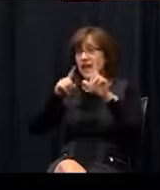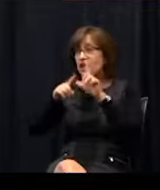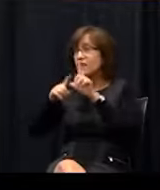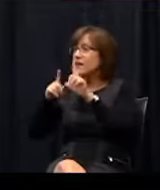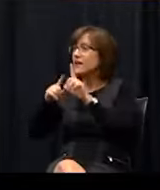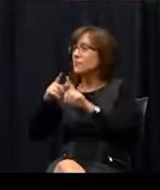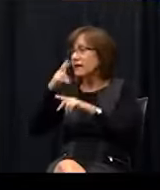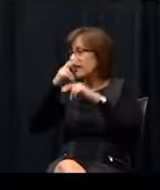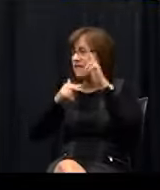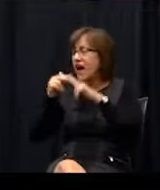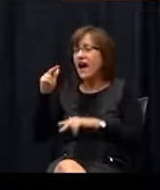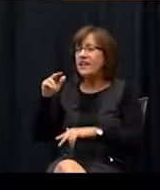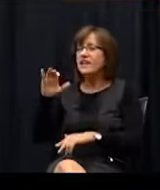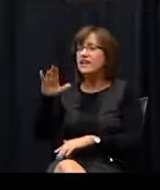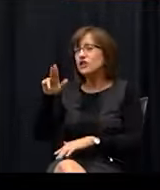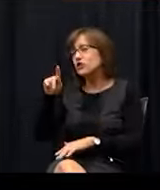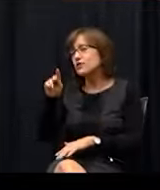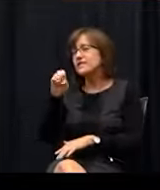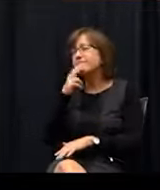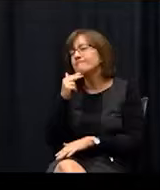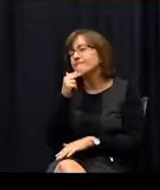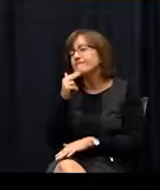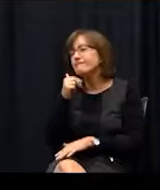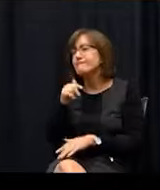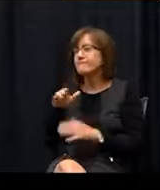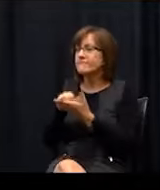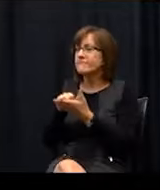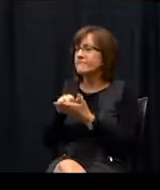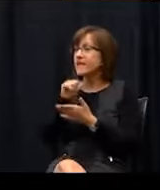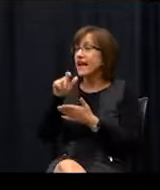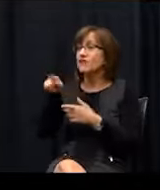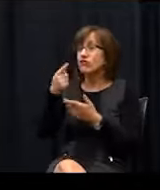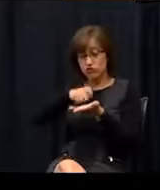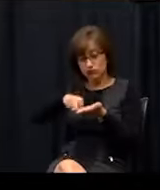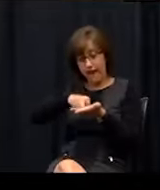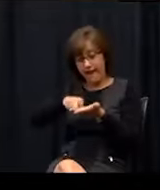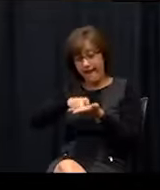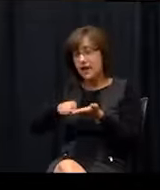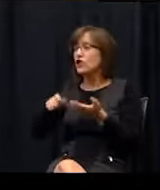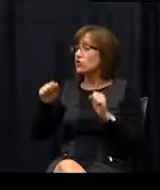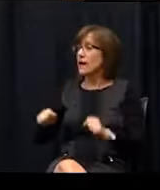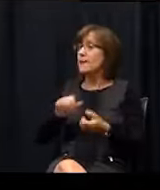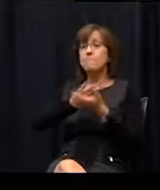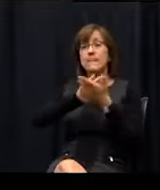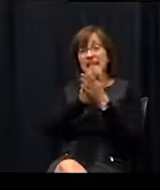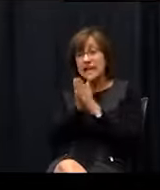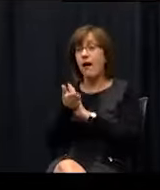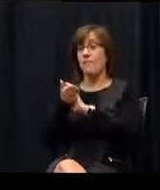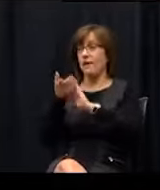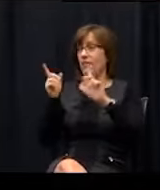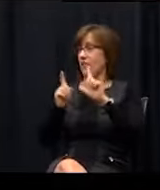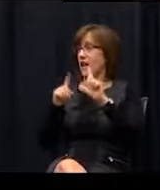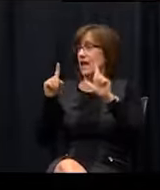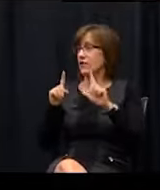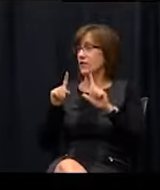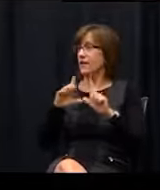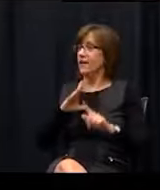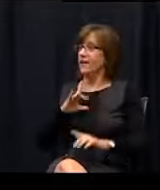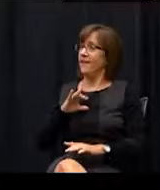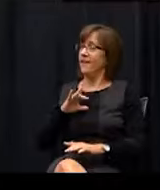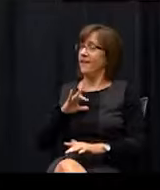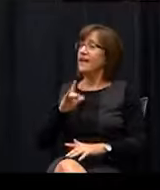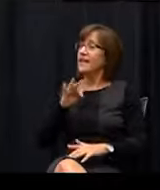and cute would that be to be able to not just learn how to write it, you can actually become it. And that could be super cool. And if they're